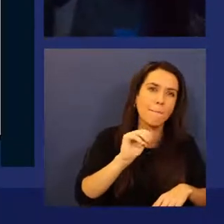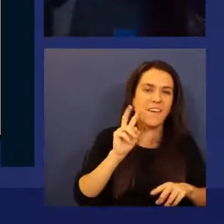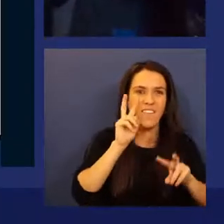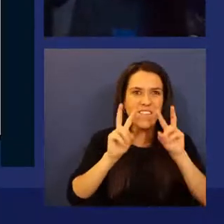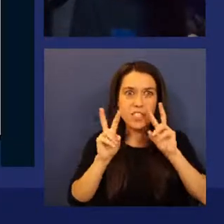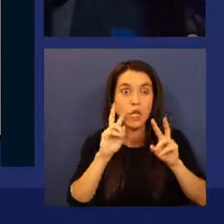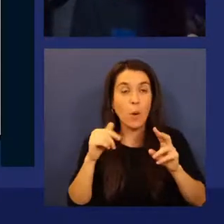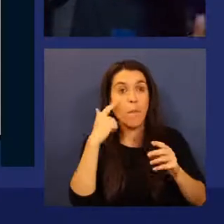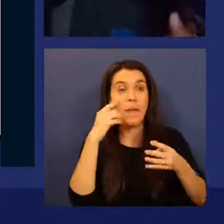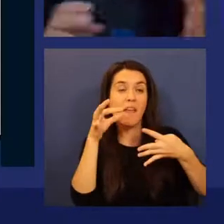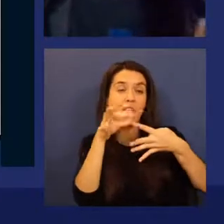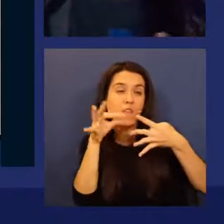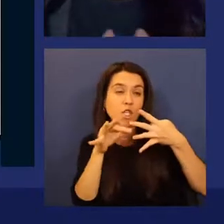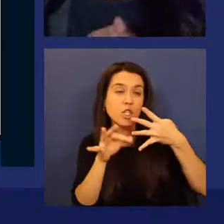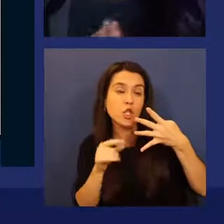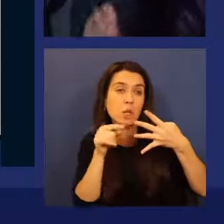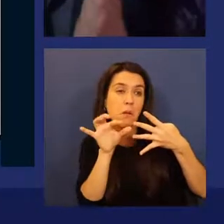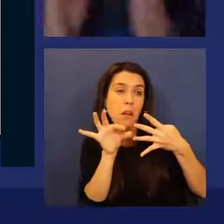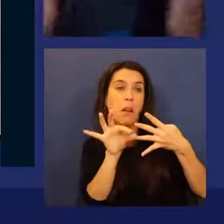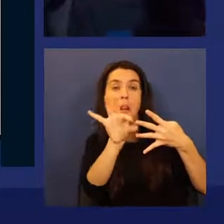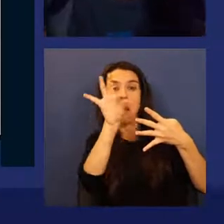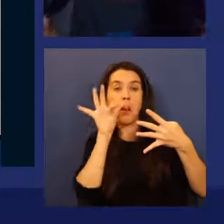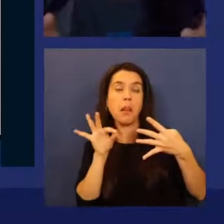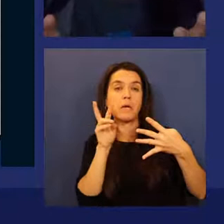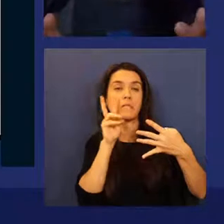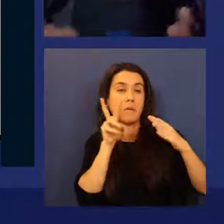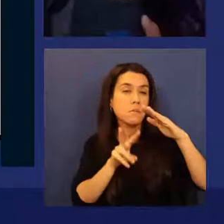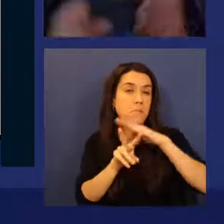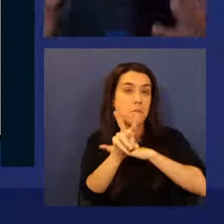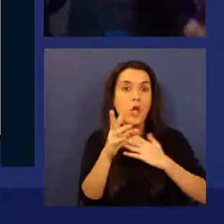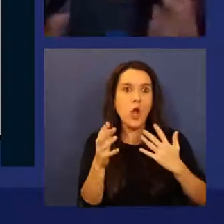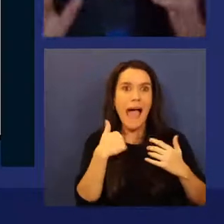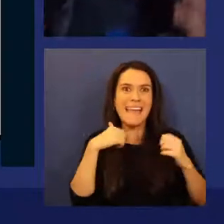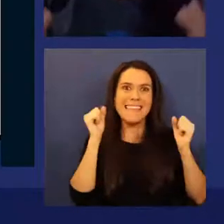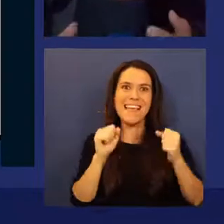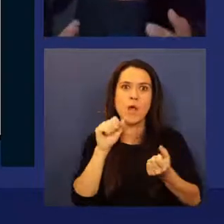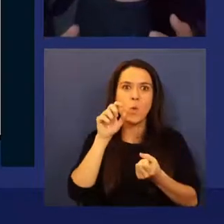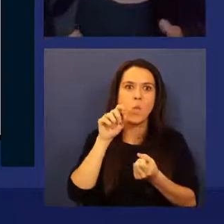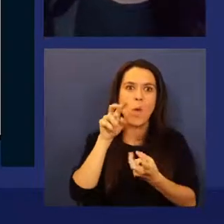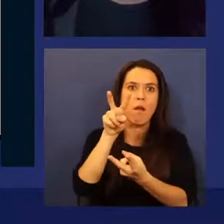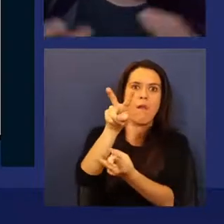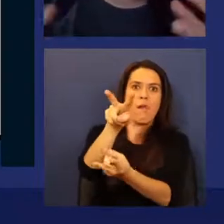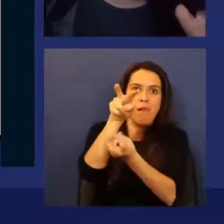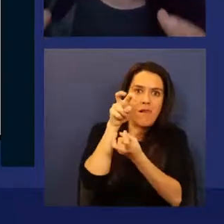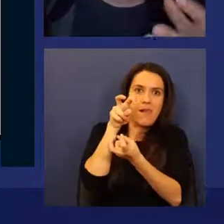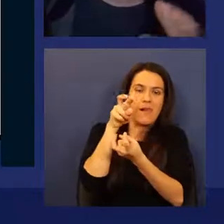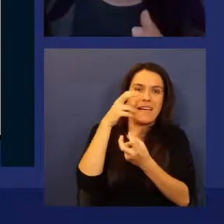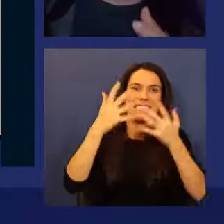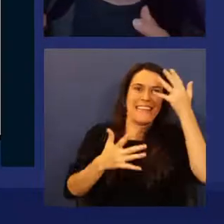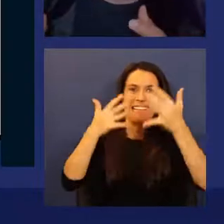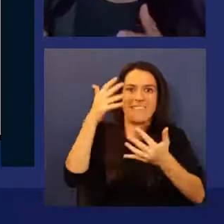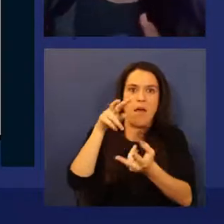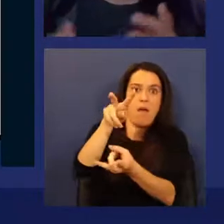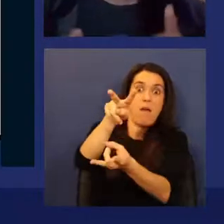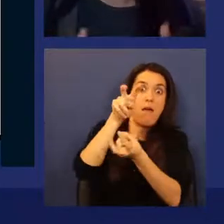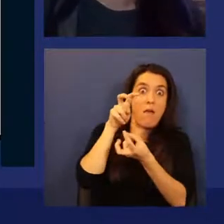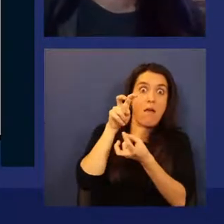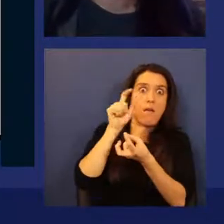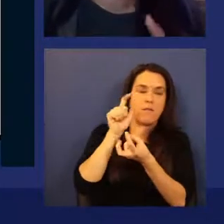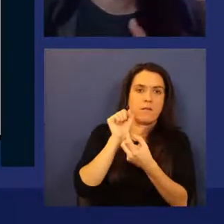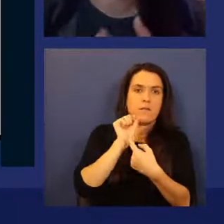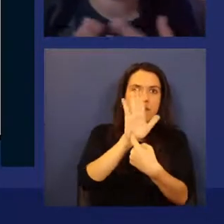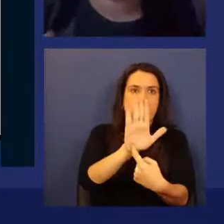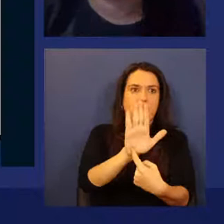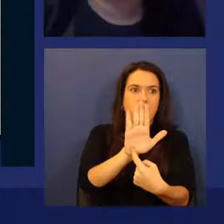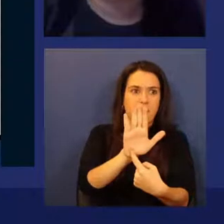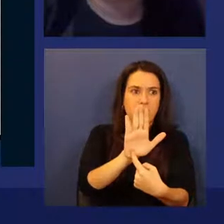and seen what happens to the prediction, I can actually take a sample of data and do that, a very similar exercise, but against a sample. And that will